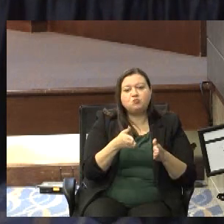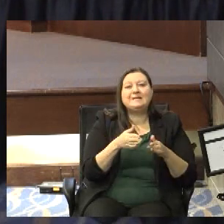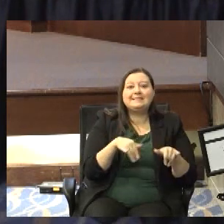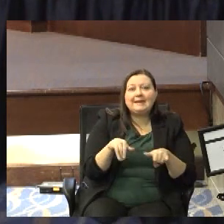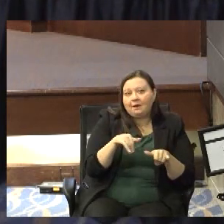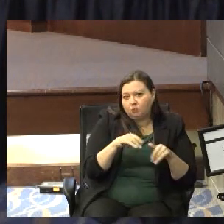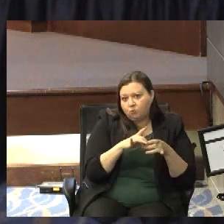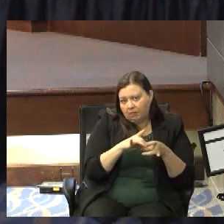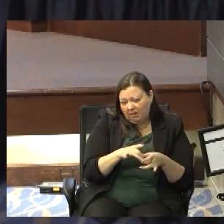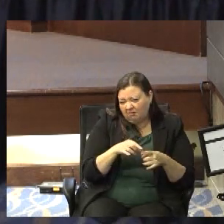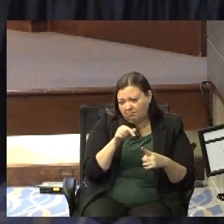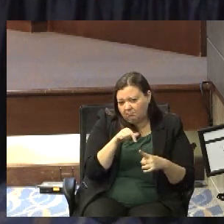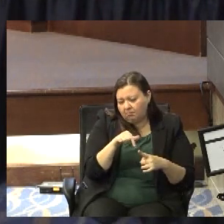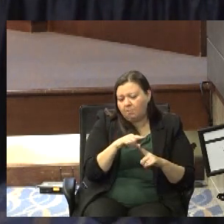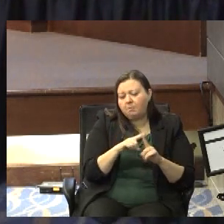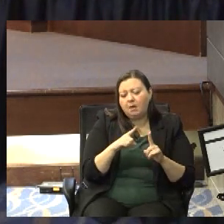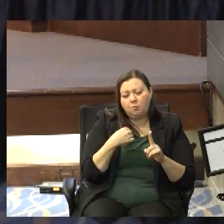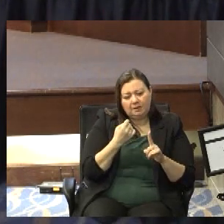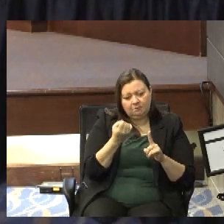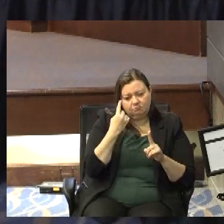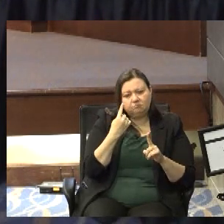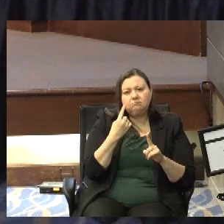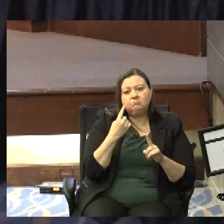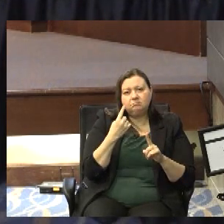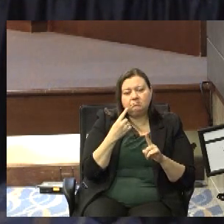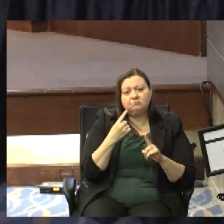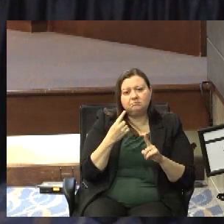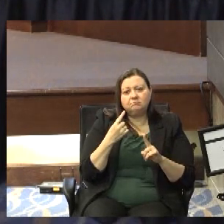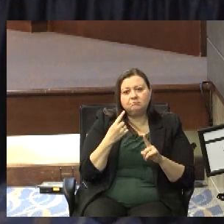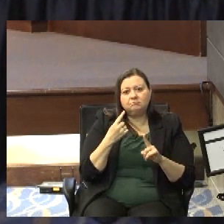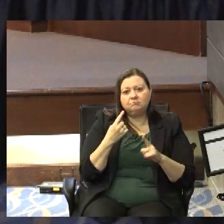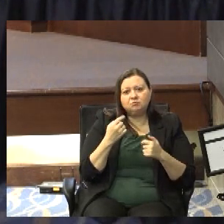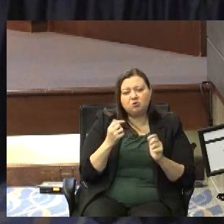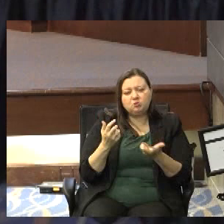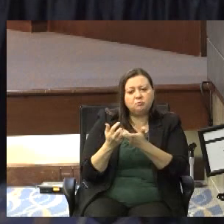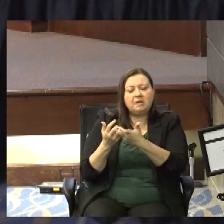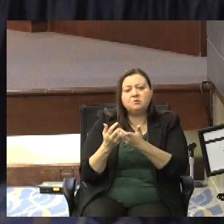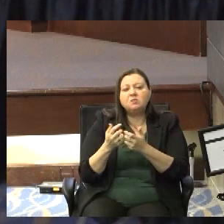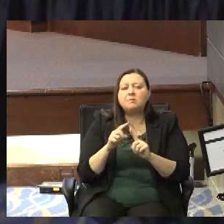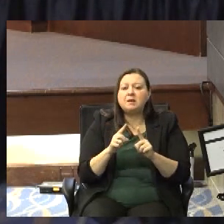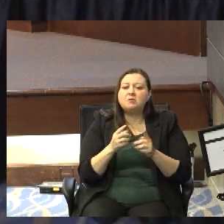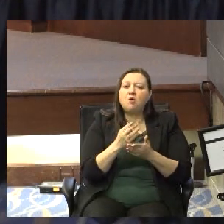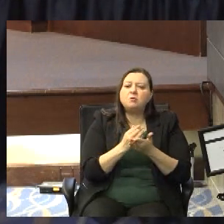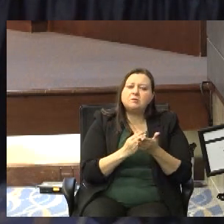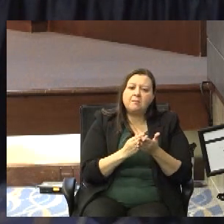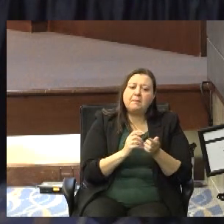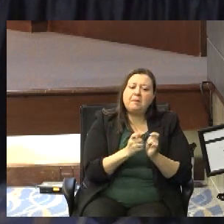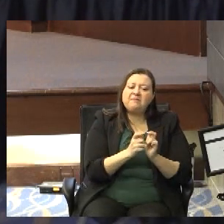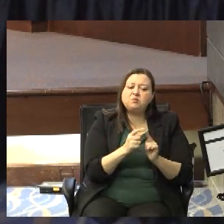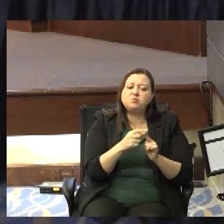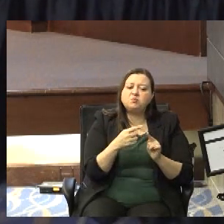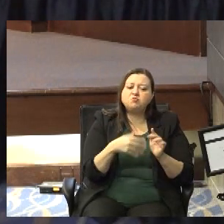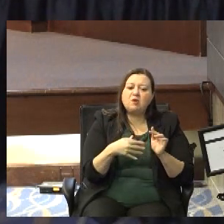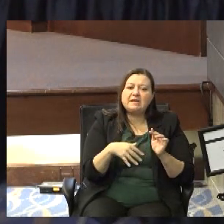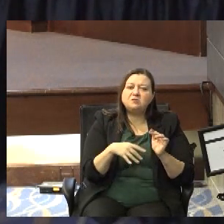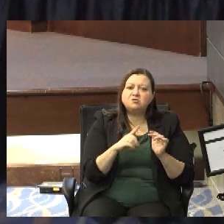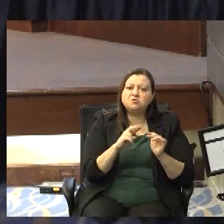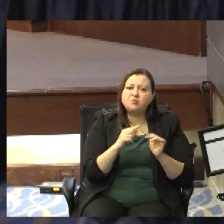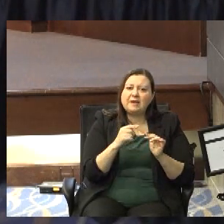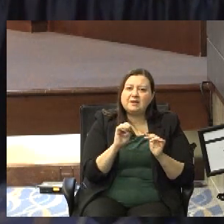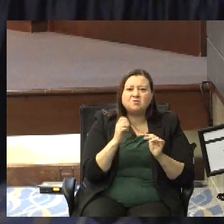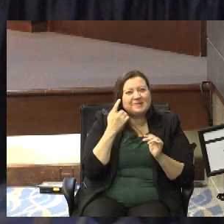we completely understand and are on board with. We also made some modifications to drainage given the proximity to the